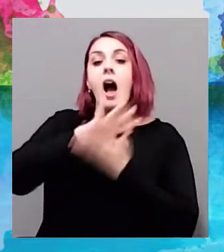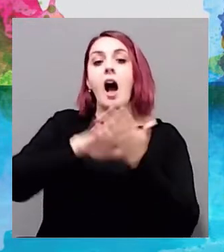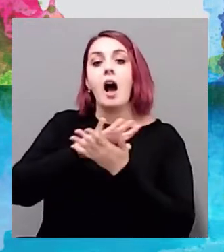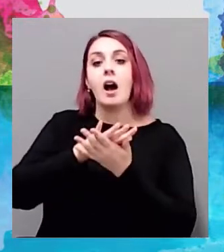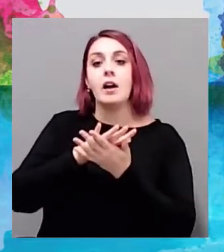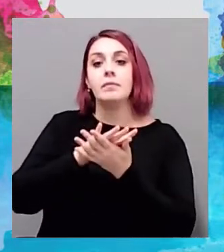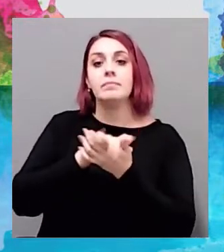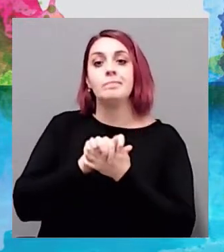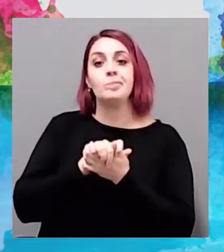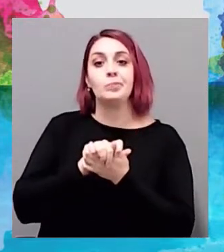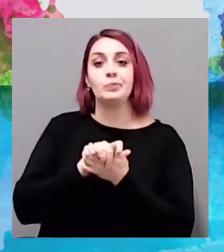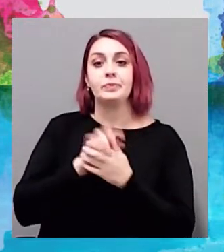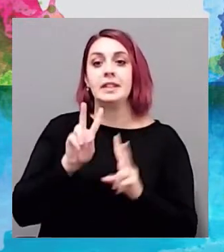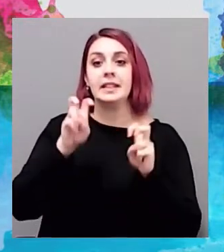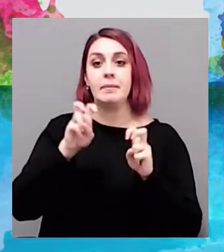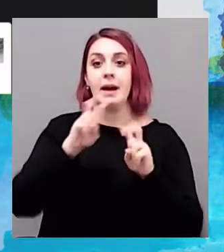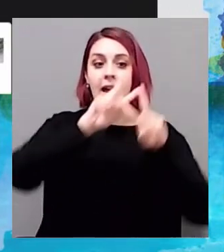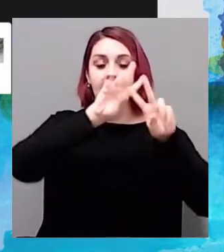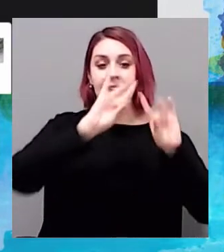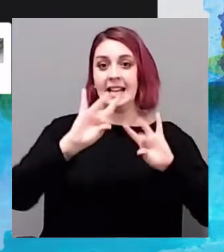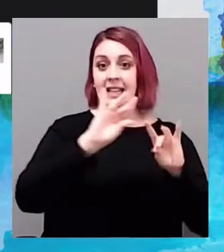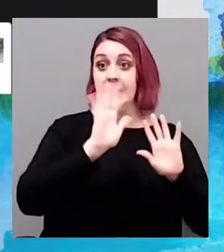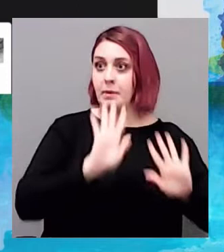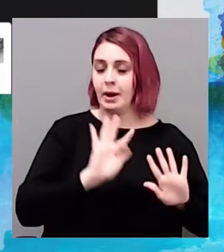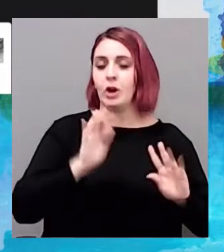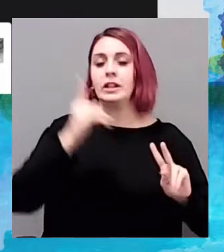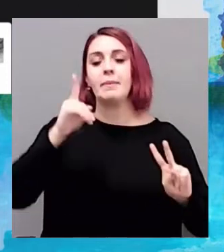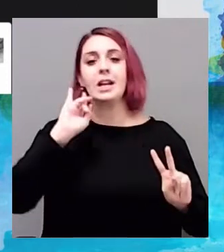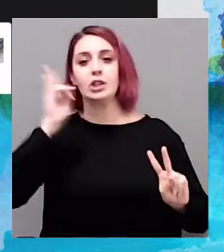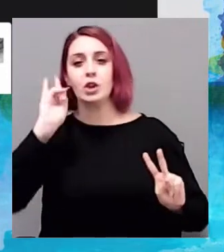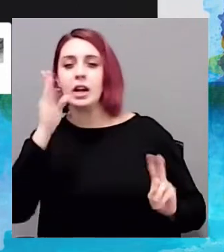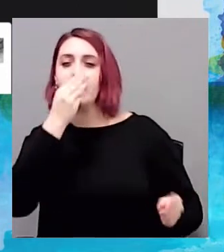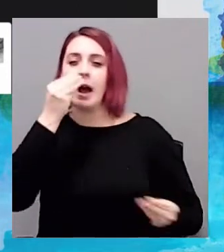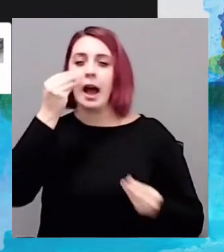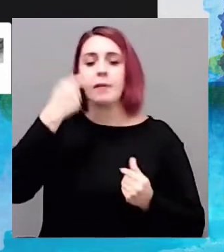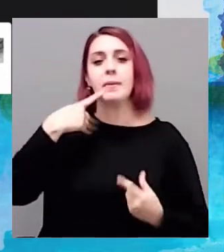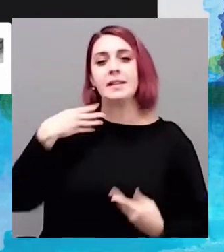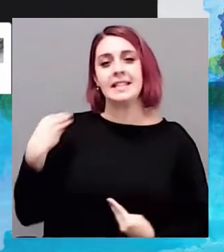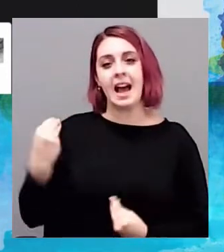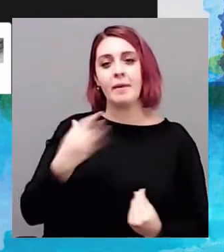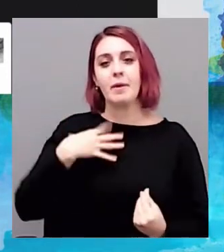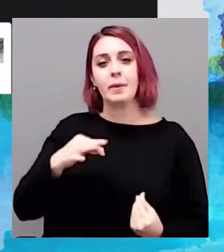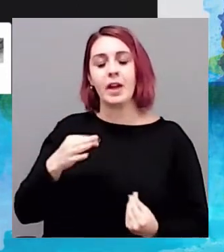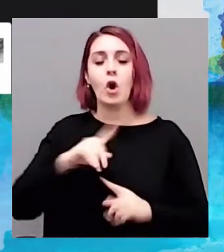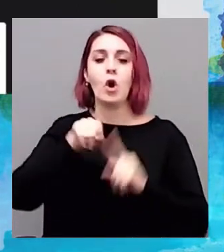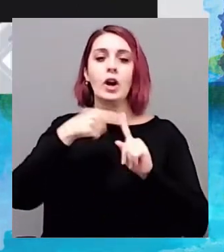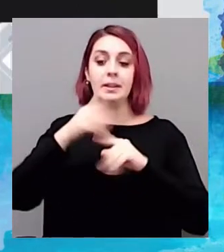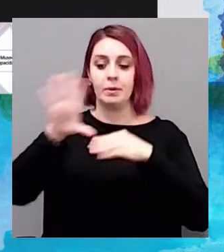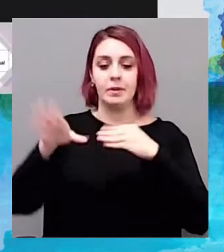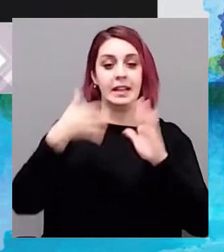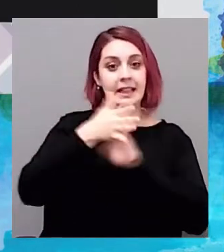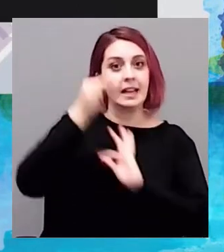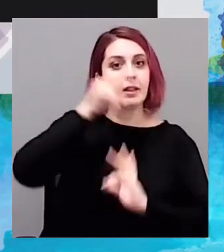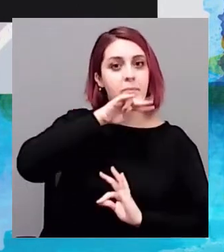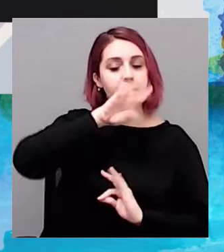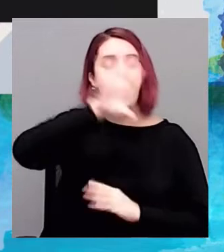And so we're integrating the tactile exploration, but also sound, aroma, and taste.